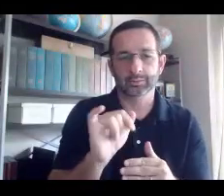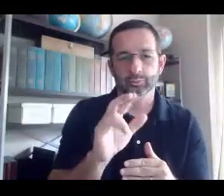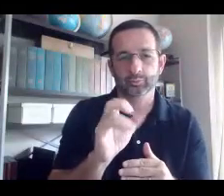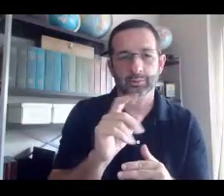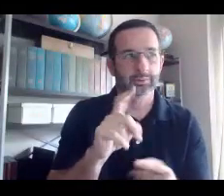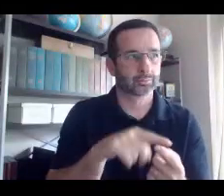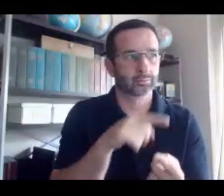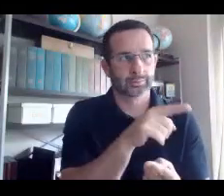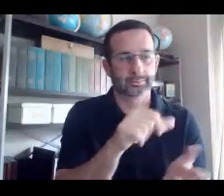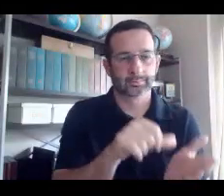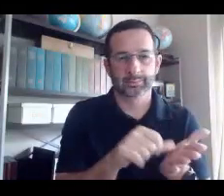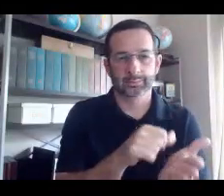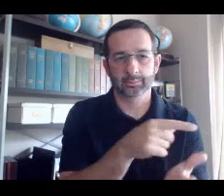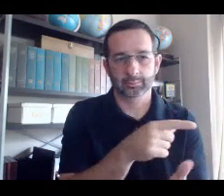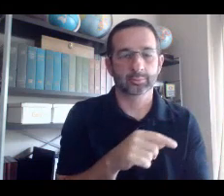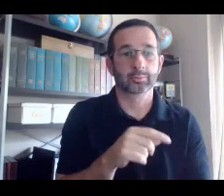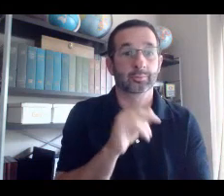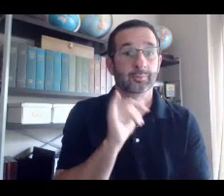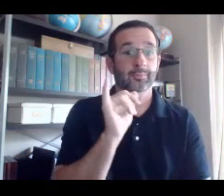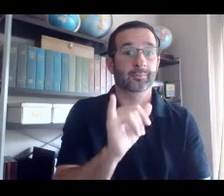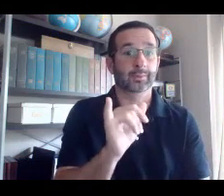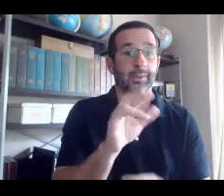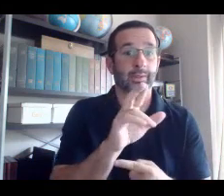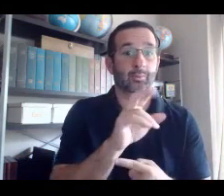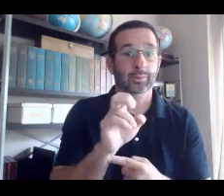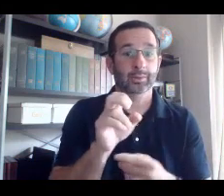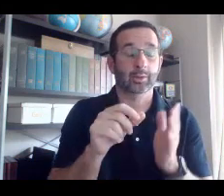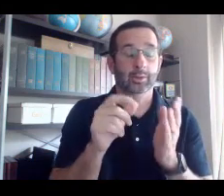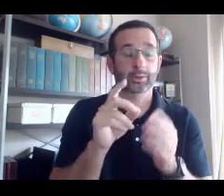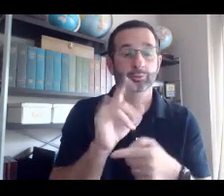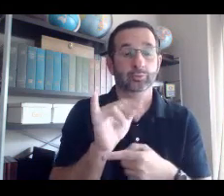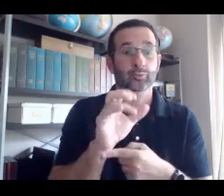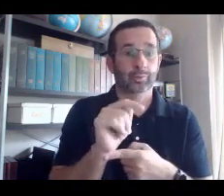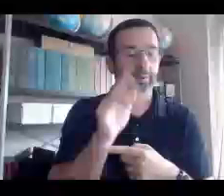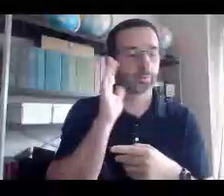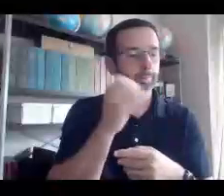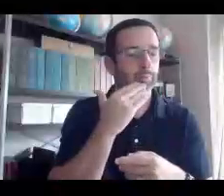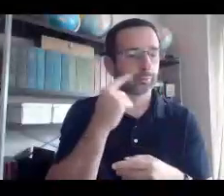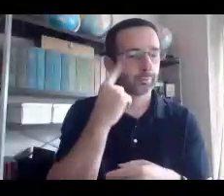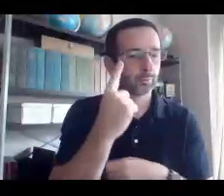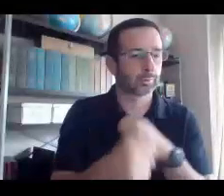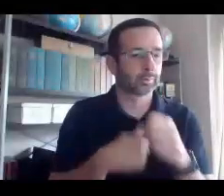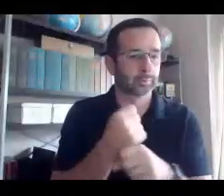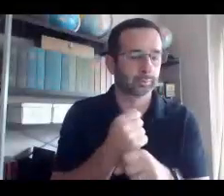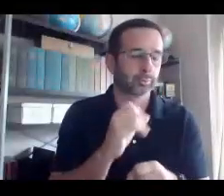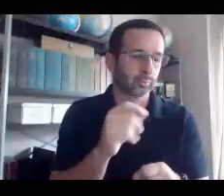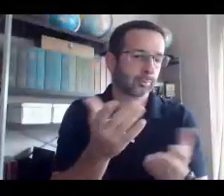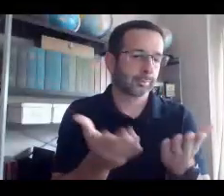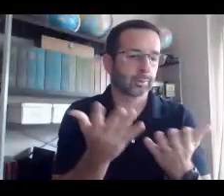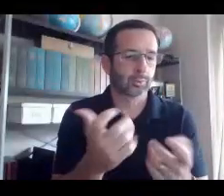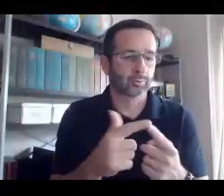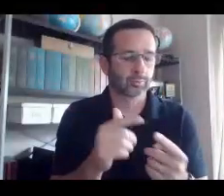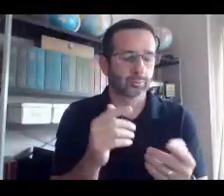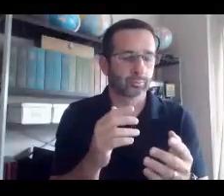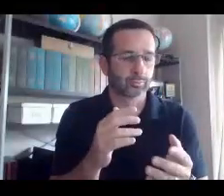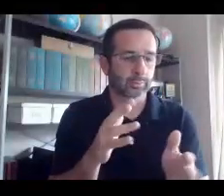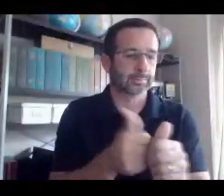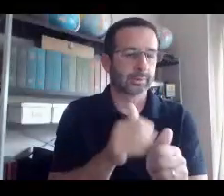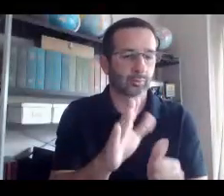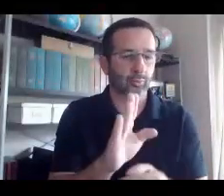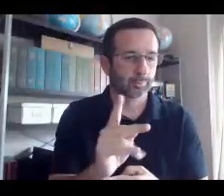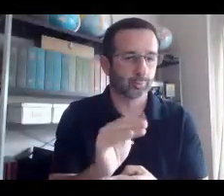applied, it will automatically redirect you to our new location. And the redirect will